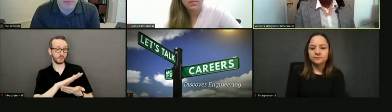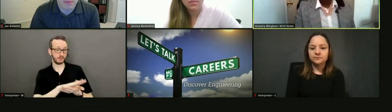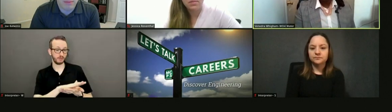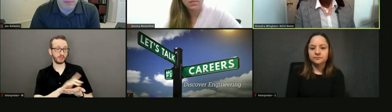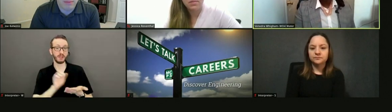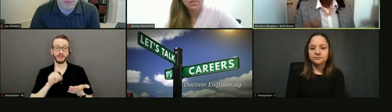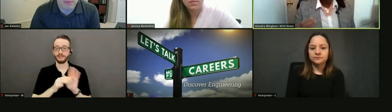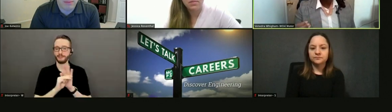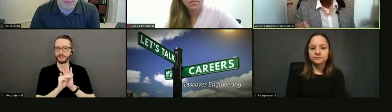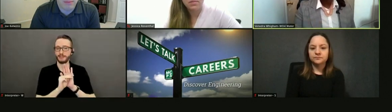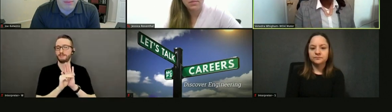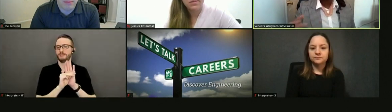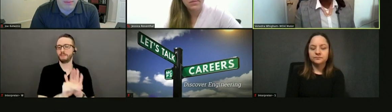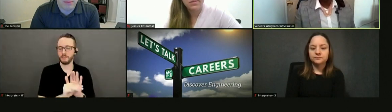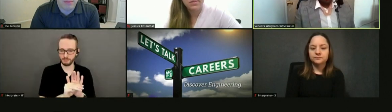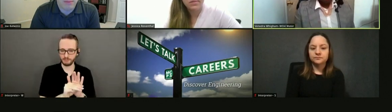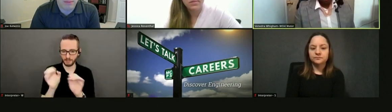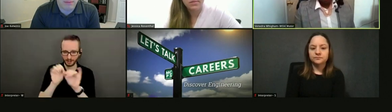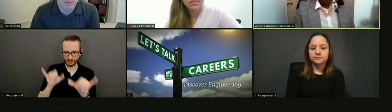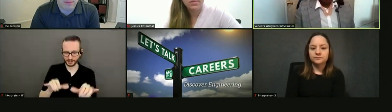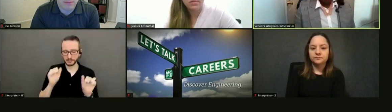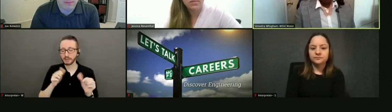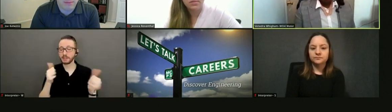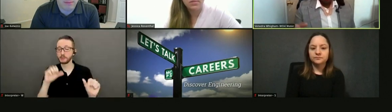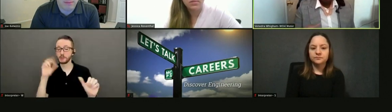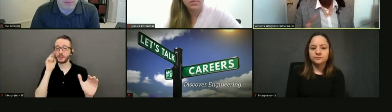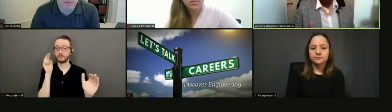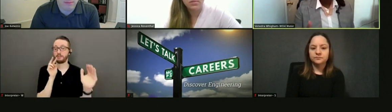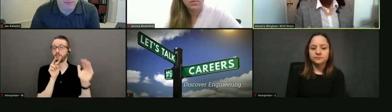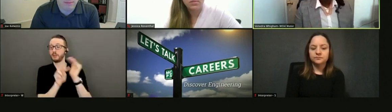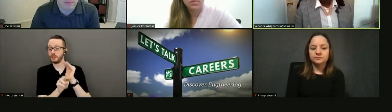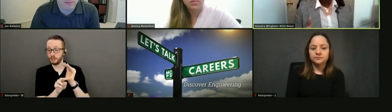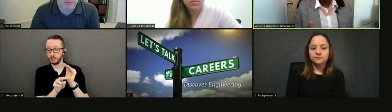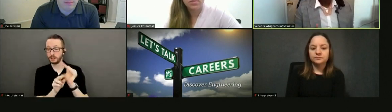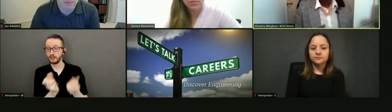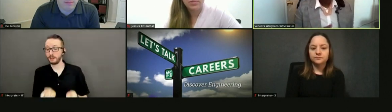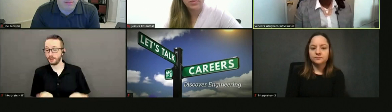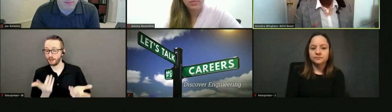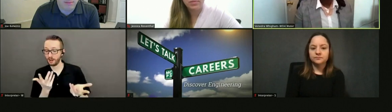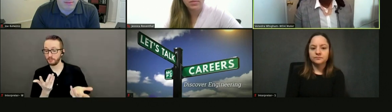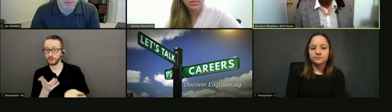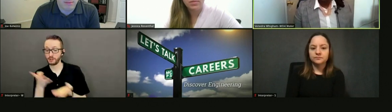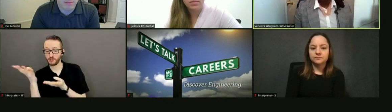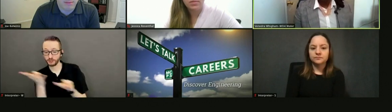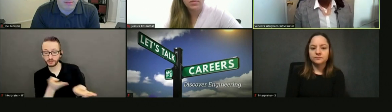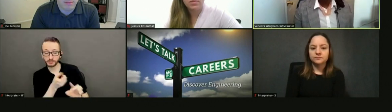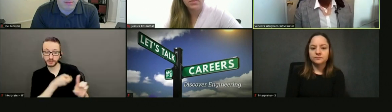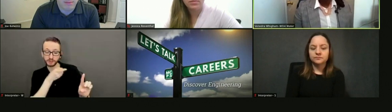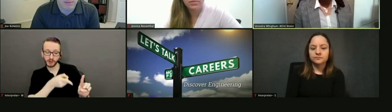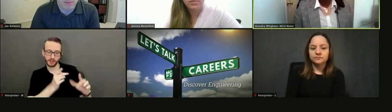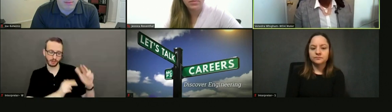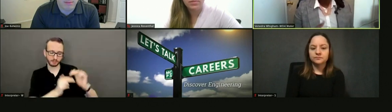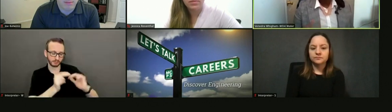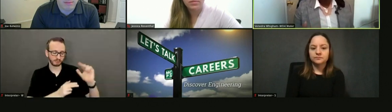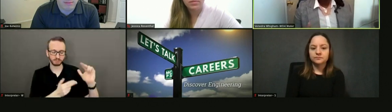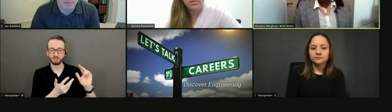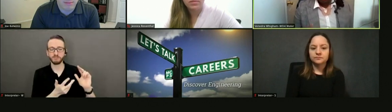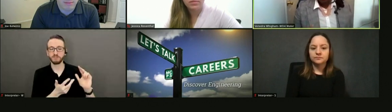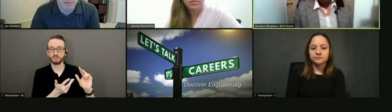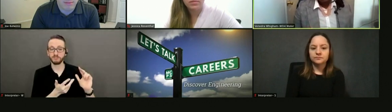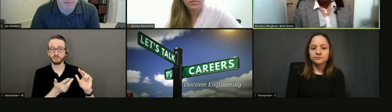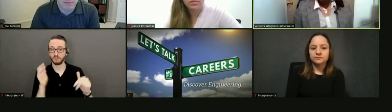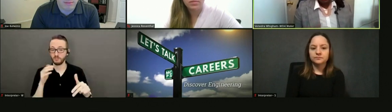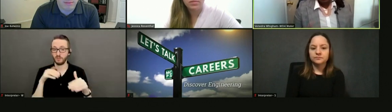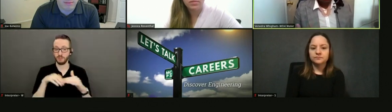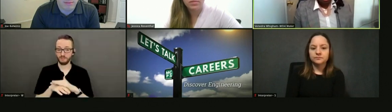model the system to predict how much flow from that school or from that home, you know, will come